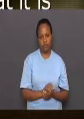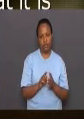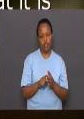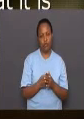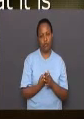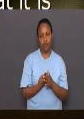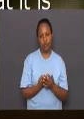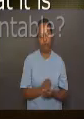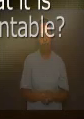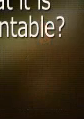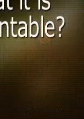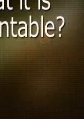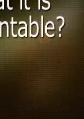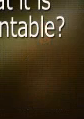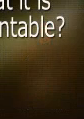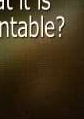Begin.